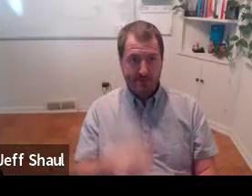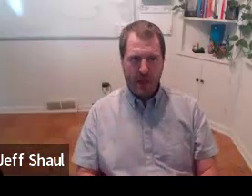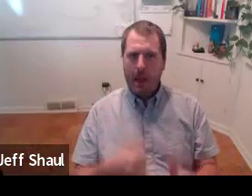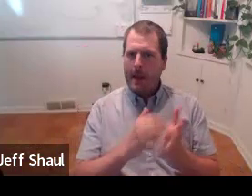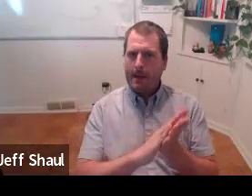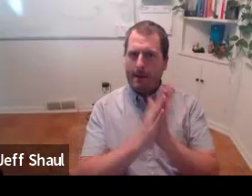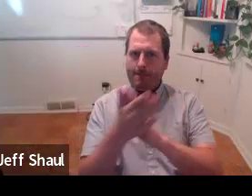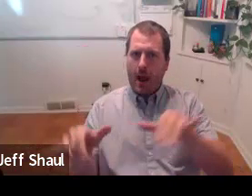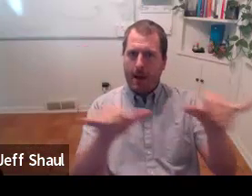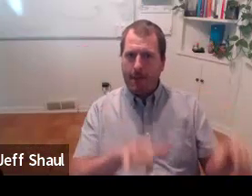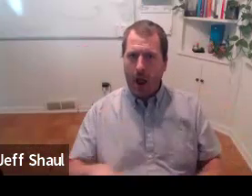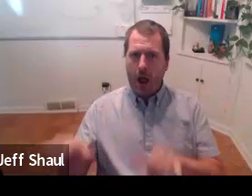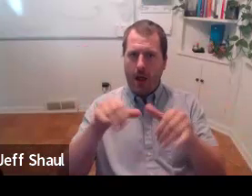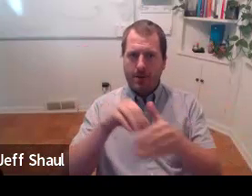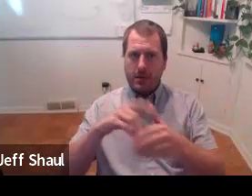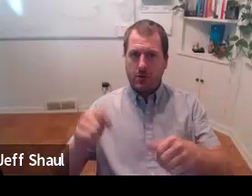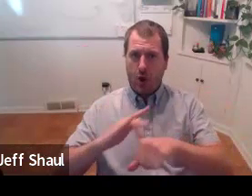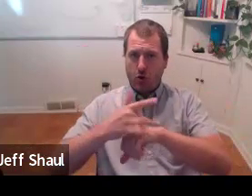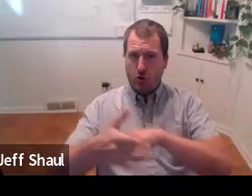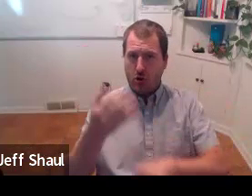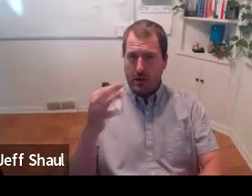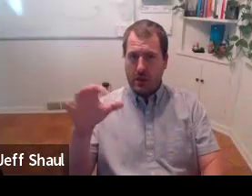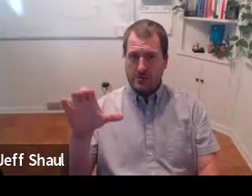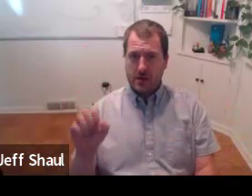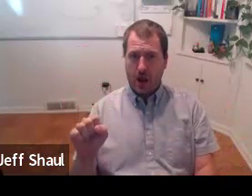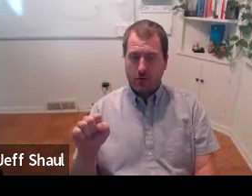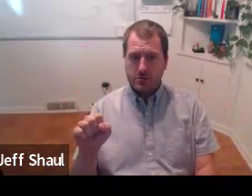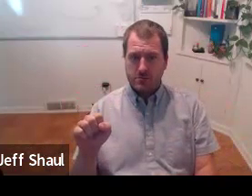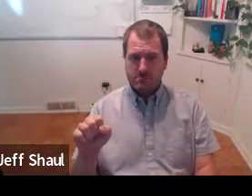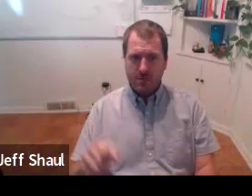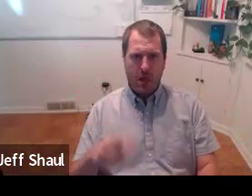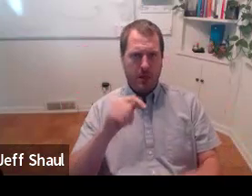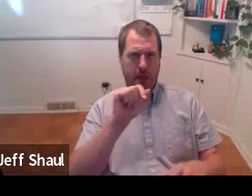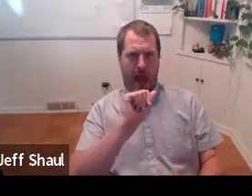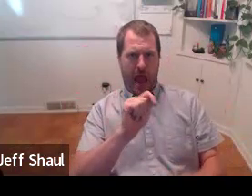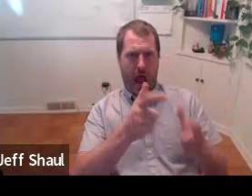telephone. It became common in the early 1900s.